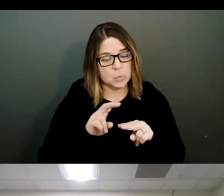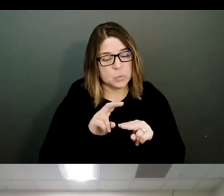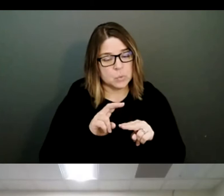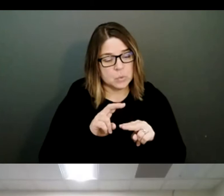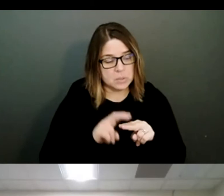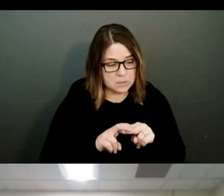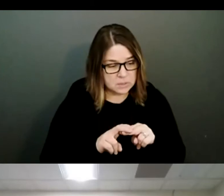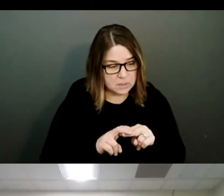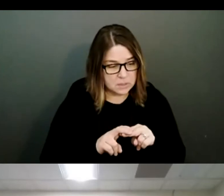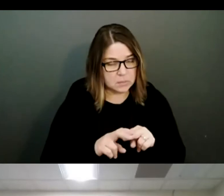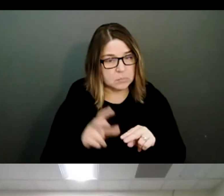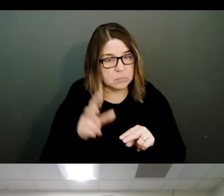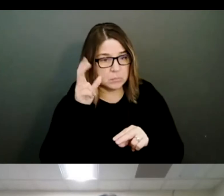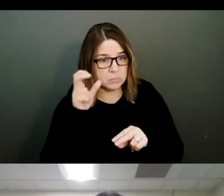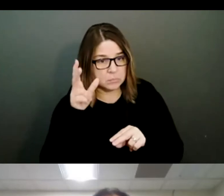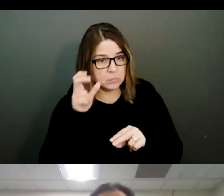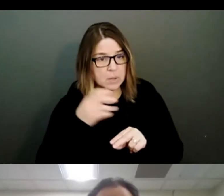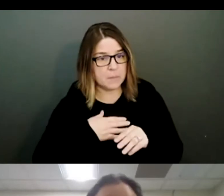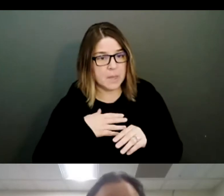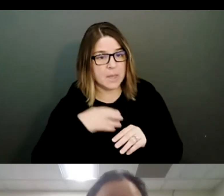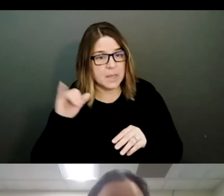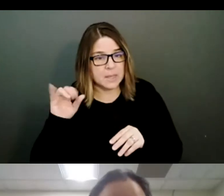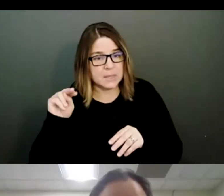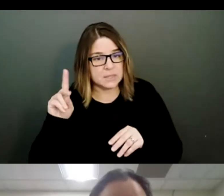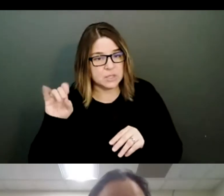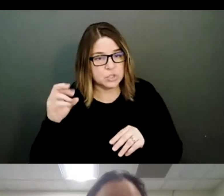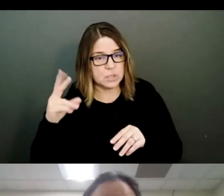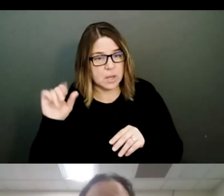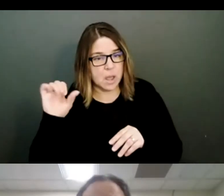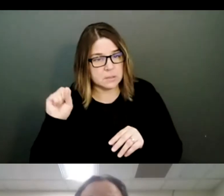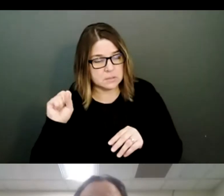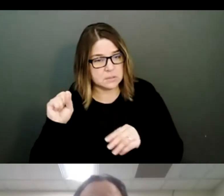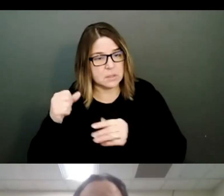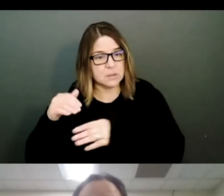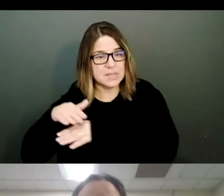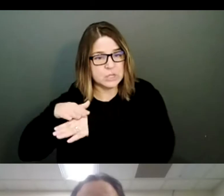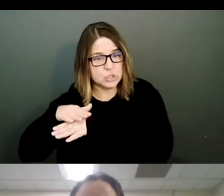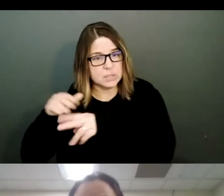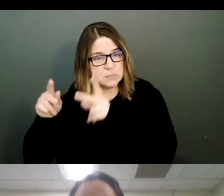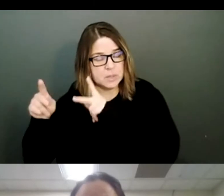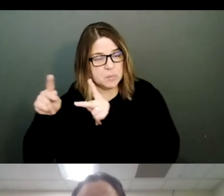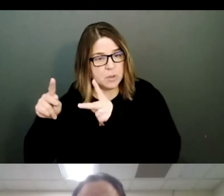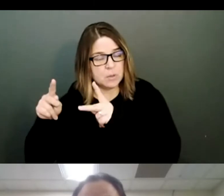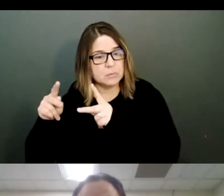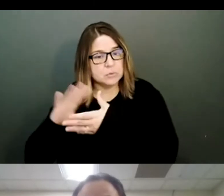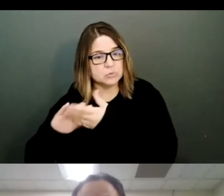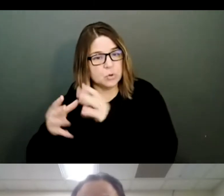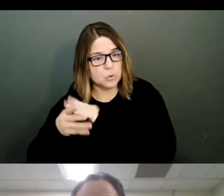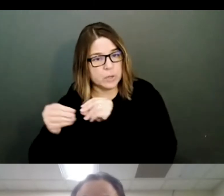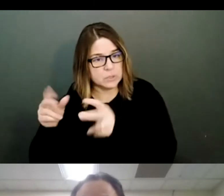my Indigenous neighbors' stories, it really is impactful. And I feel like for the African